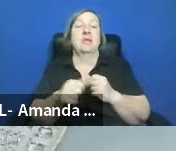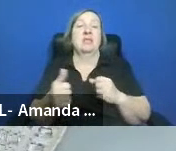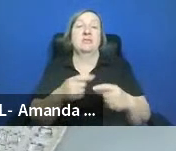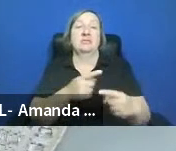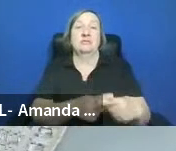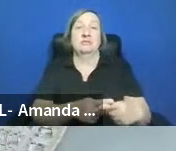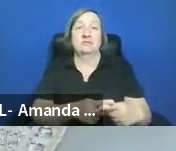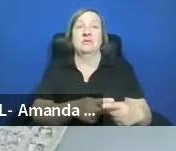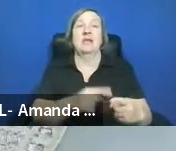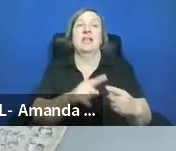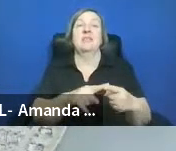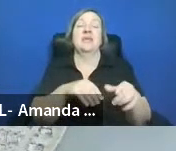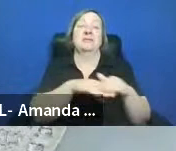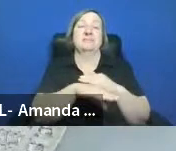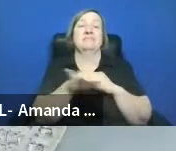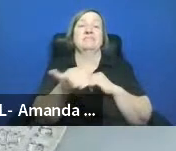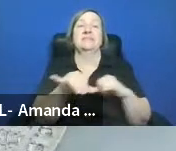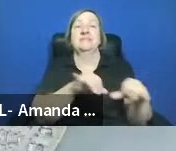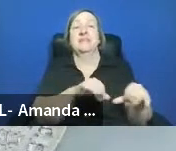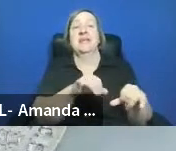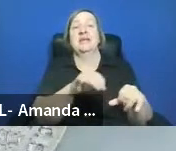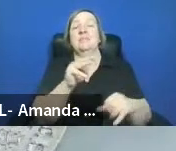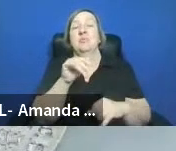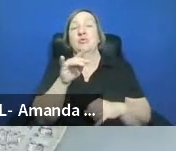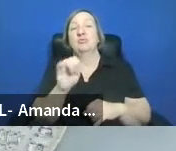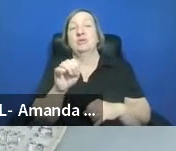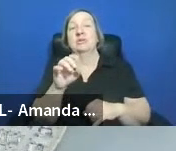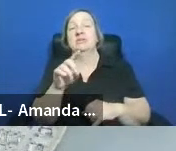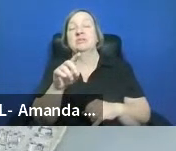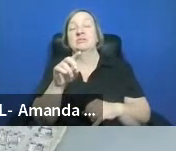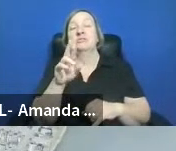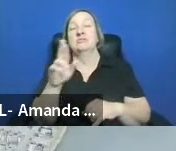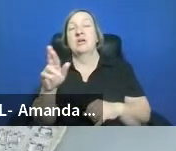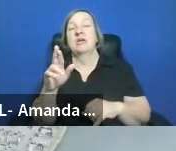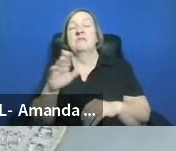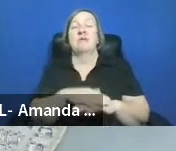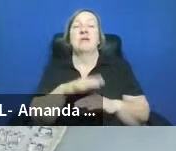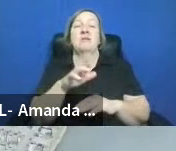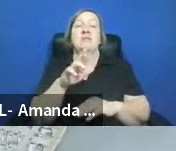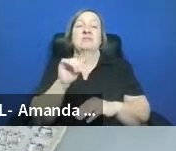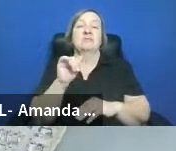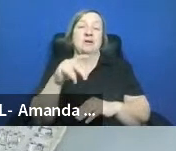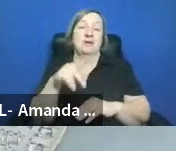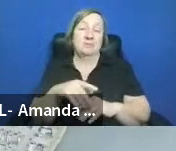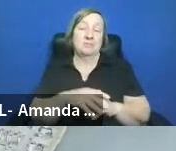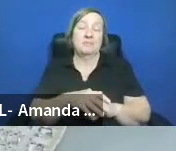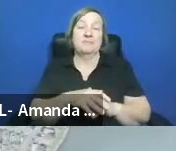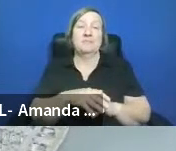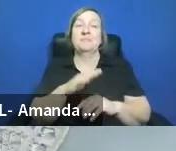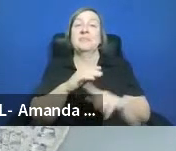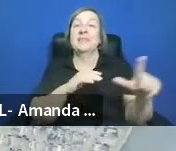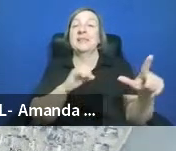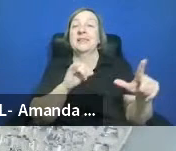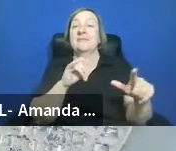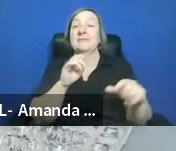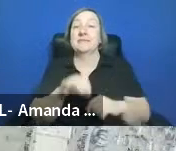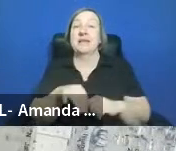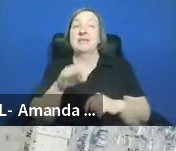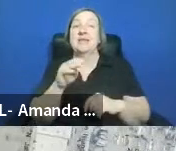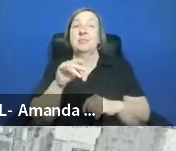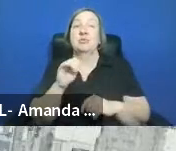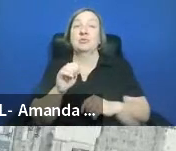and then enter the same on-ramp as the Marine Drive. To the left side of the Marine Drive